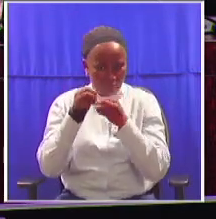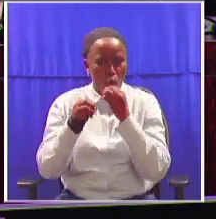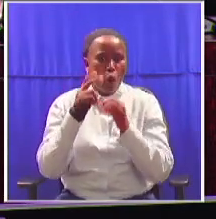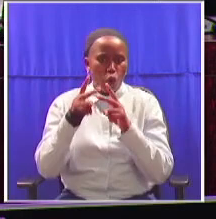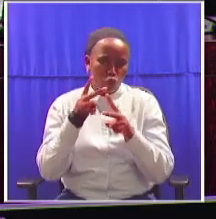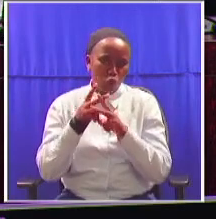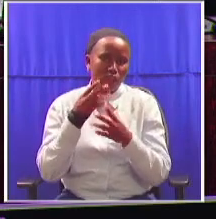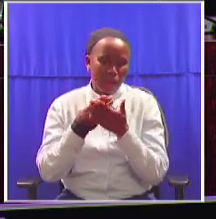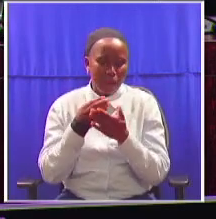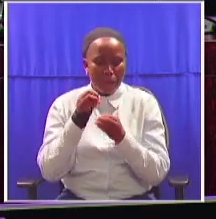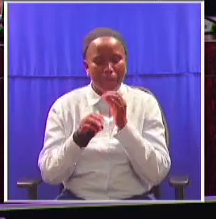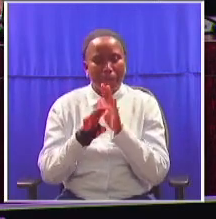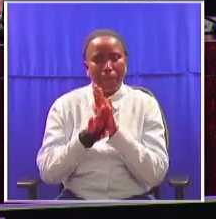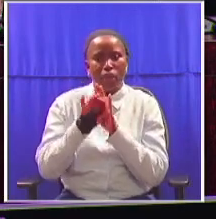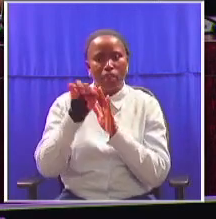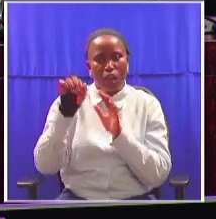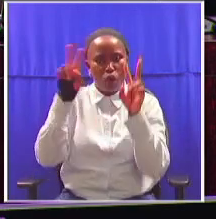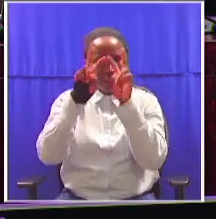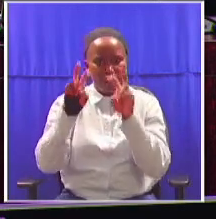electricity market.